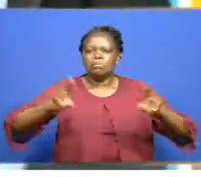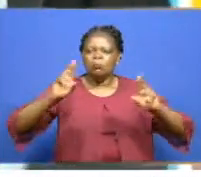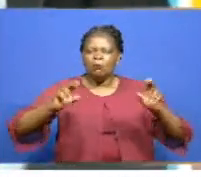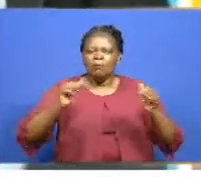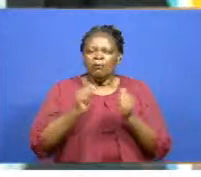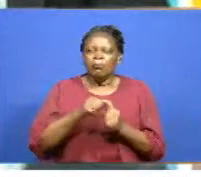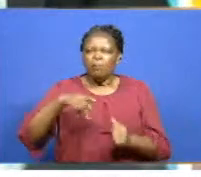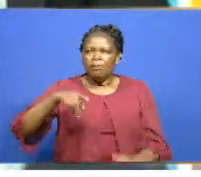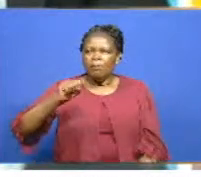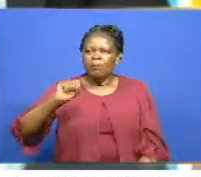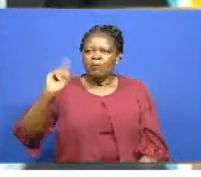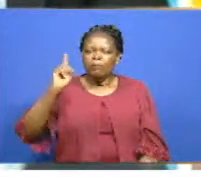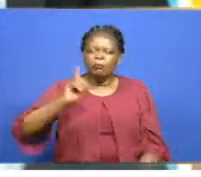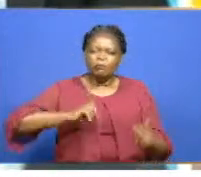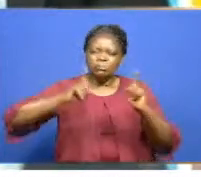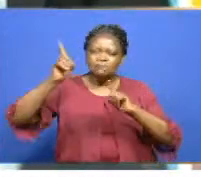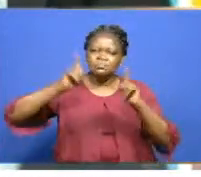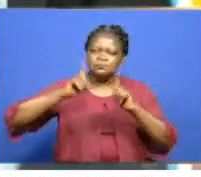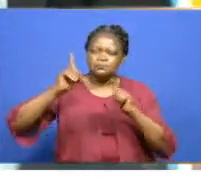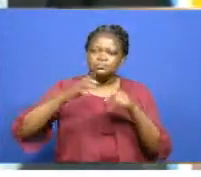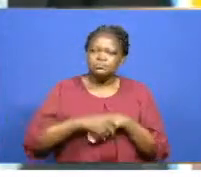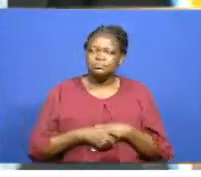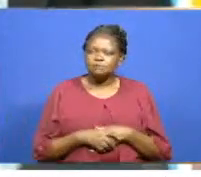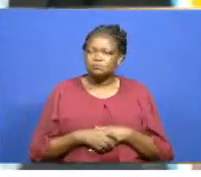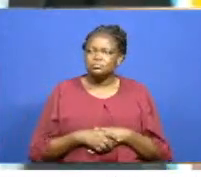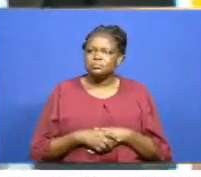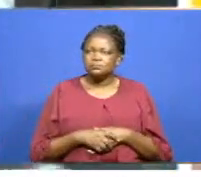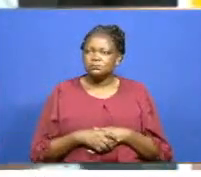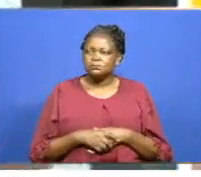PS Ministry of Tourism, Safina